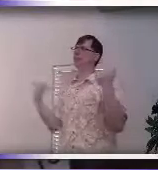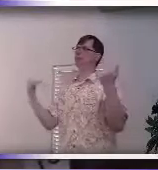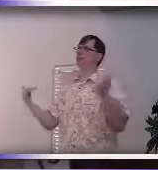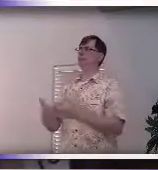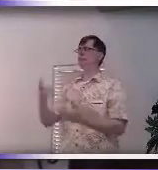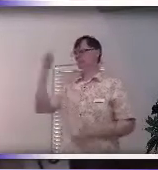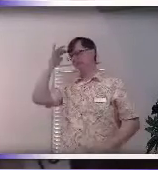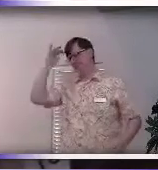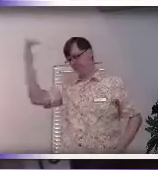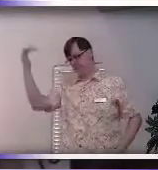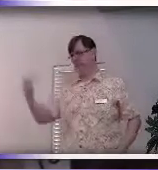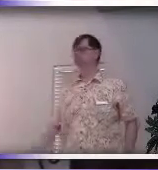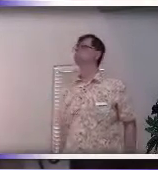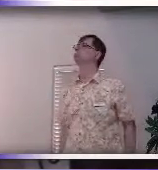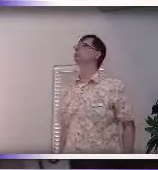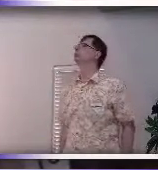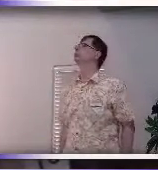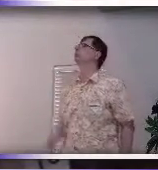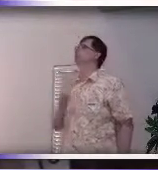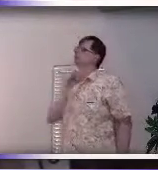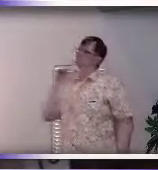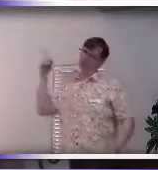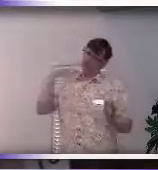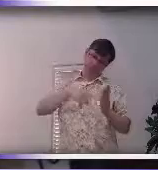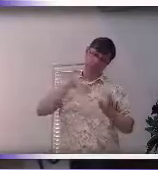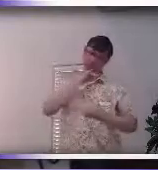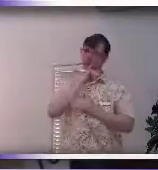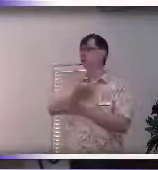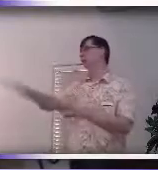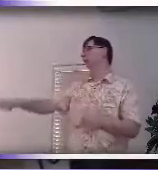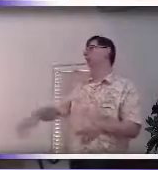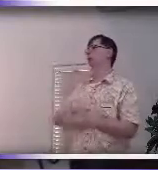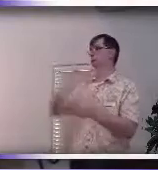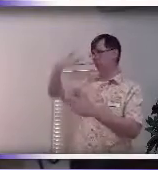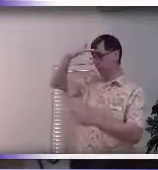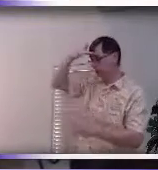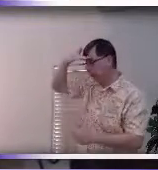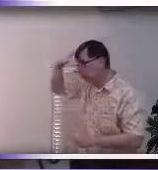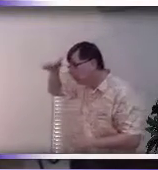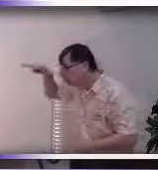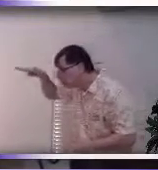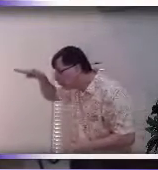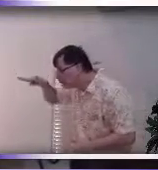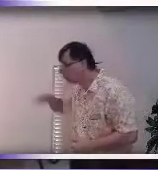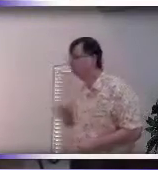we contemplate. Now that means that if you are always watching